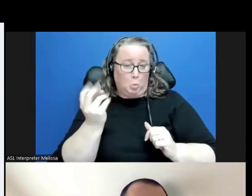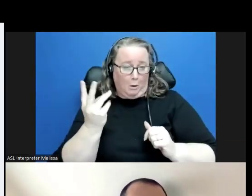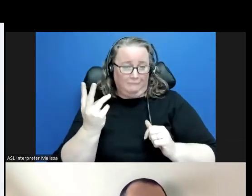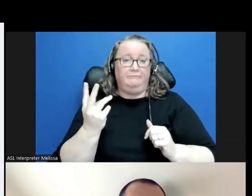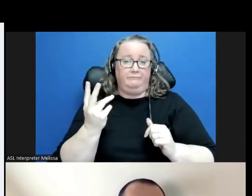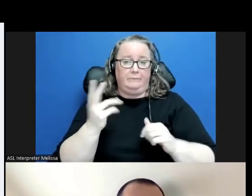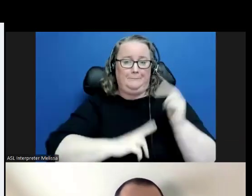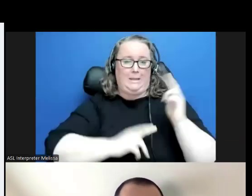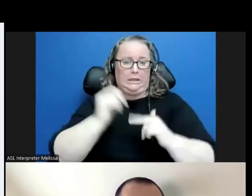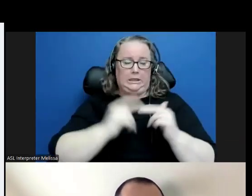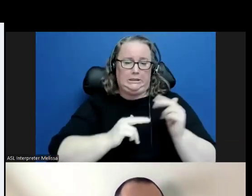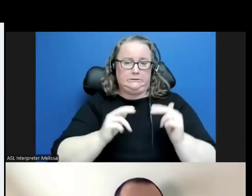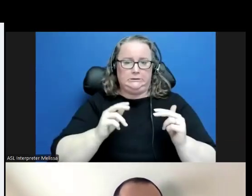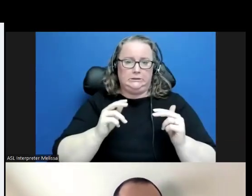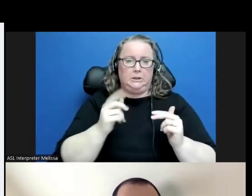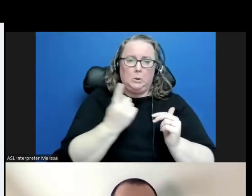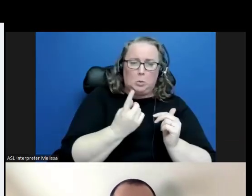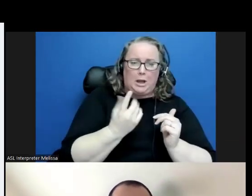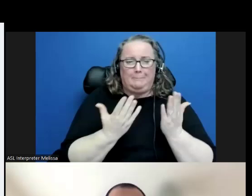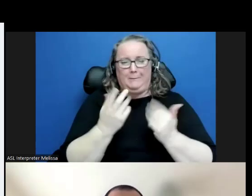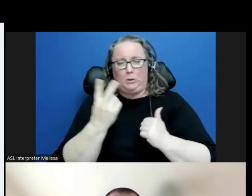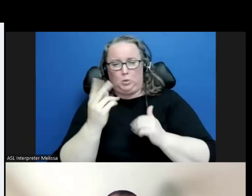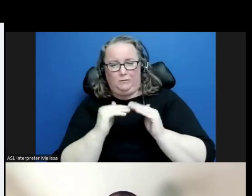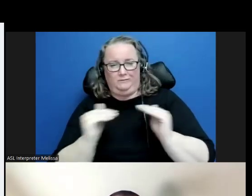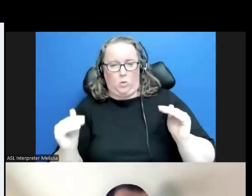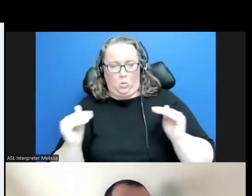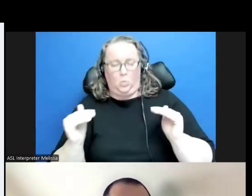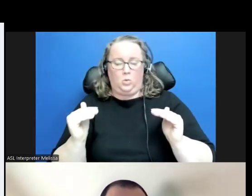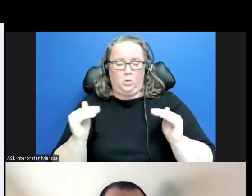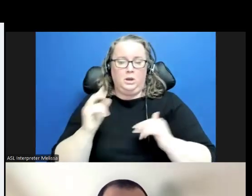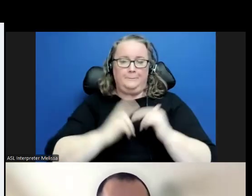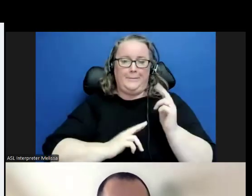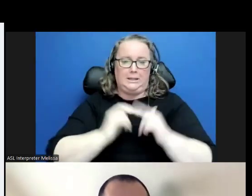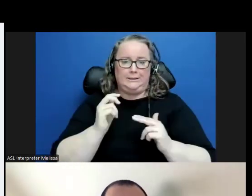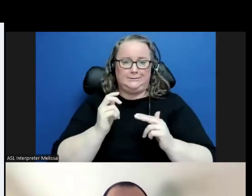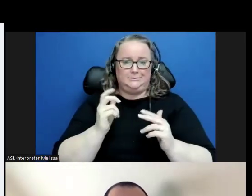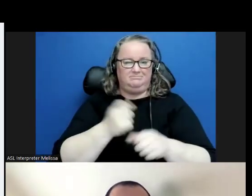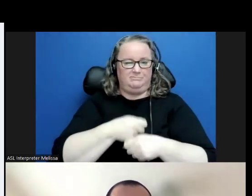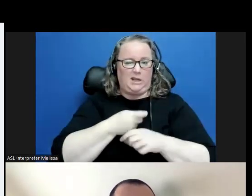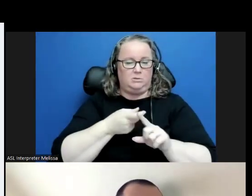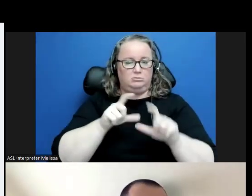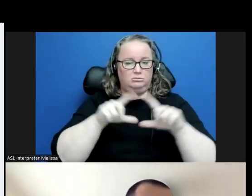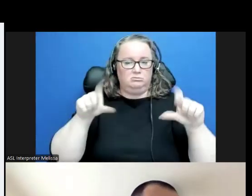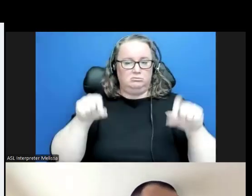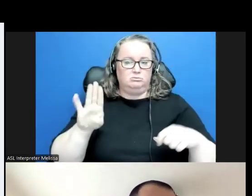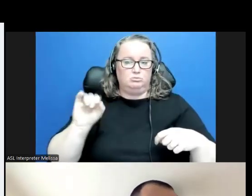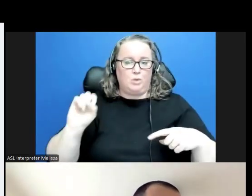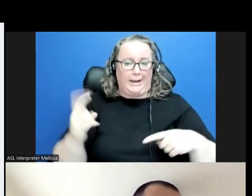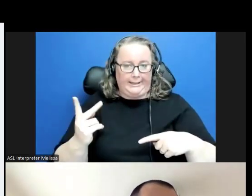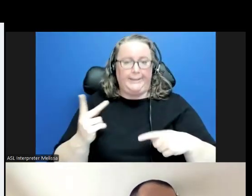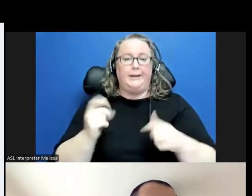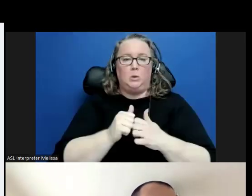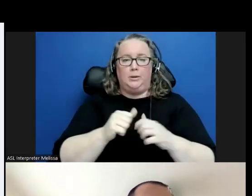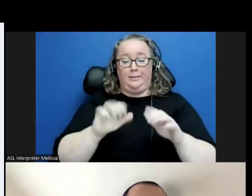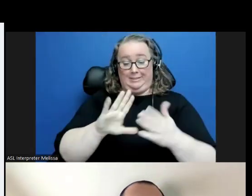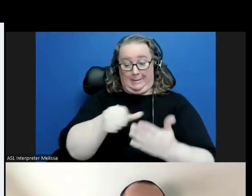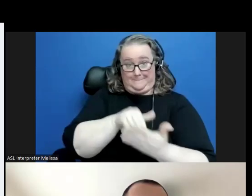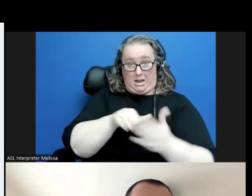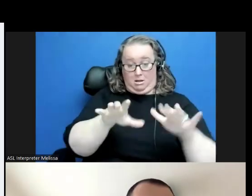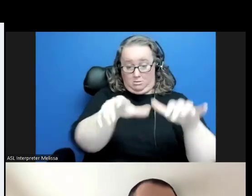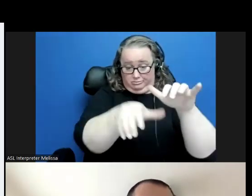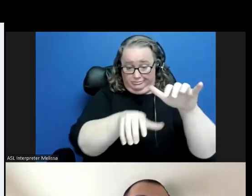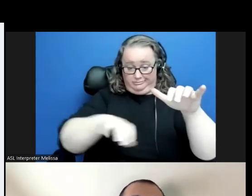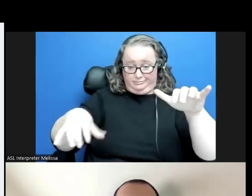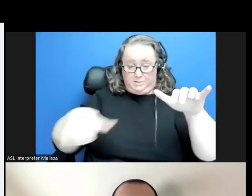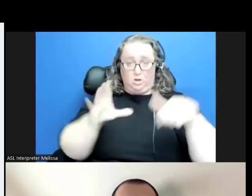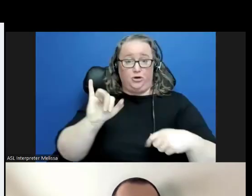2-story buildings, mostly brick buildings, that with a yard in the middle surrounded